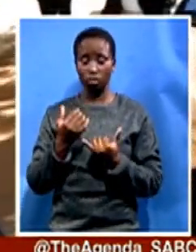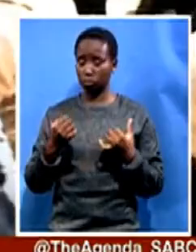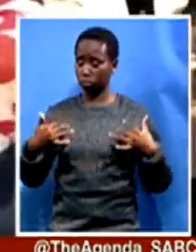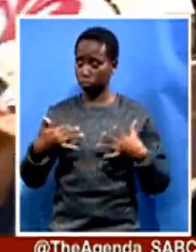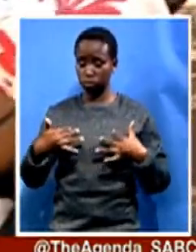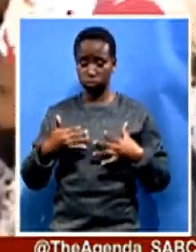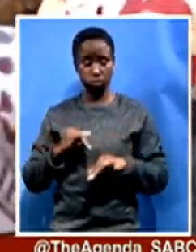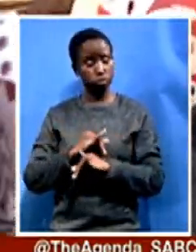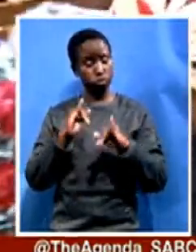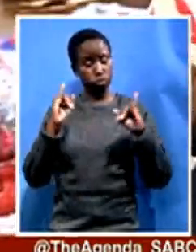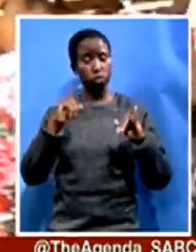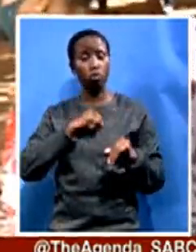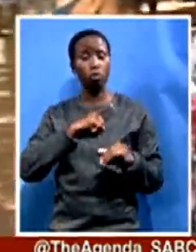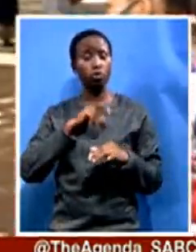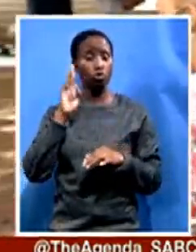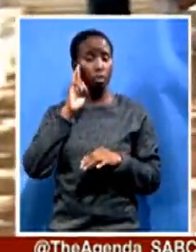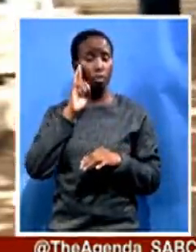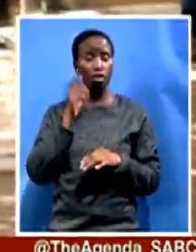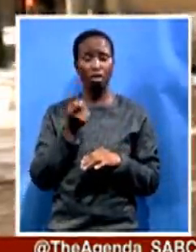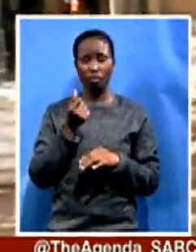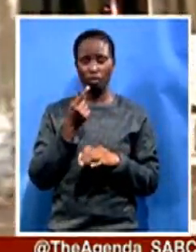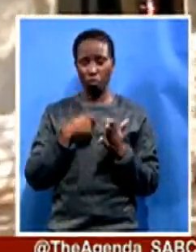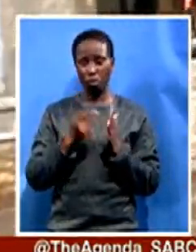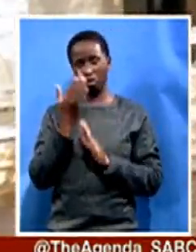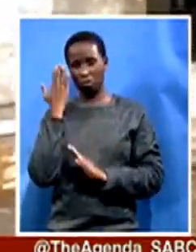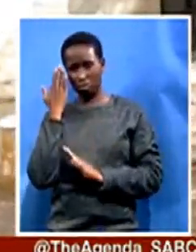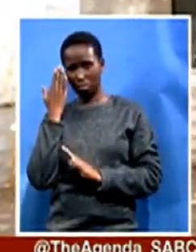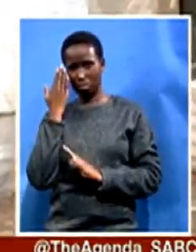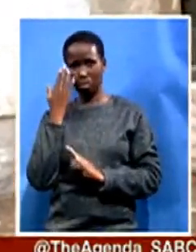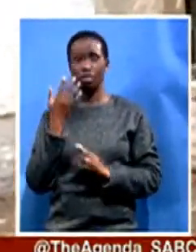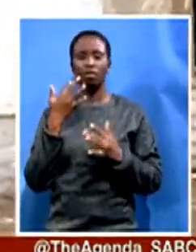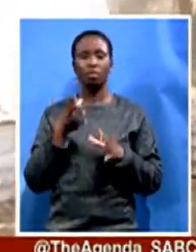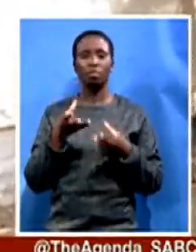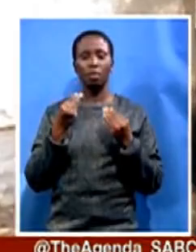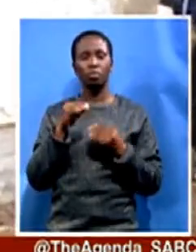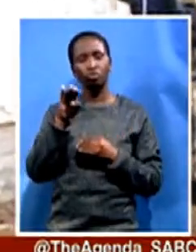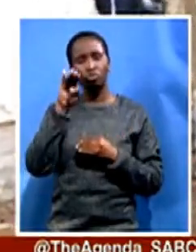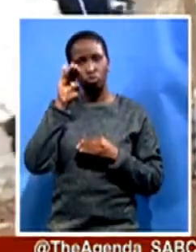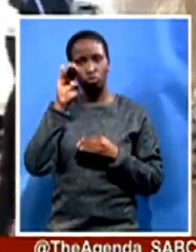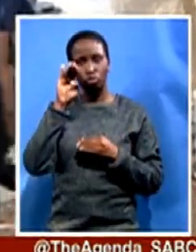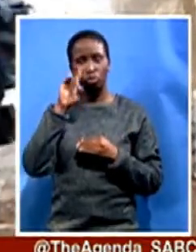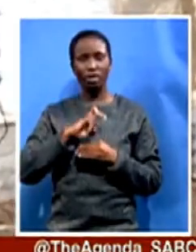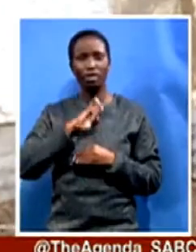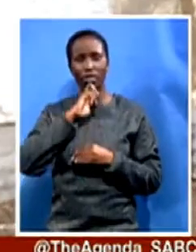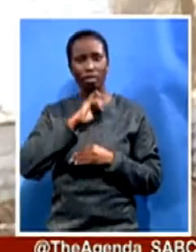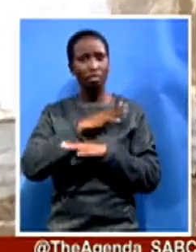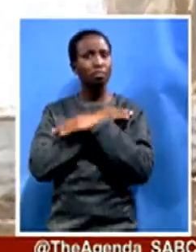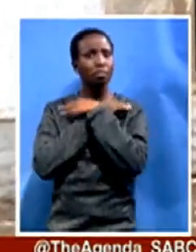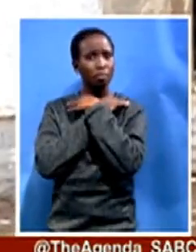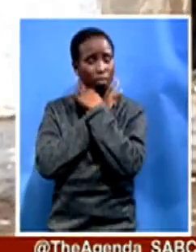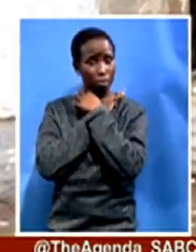ago, AmaZulu, the late AmaZulu king, that's Goodwill Zwelithini Kabheka